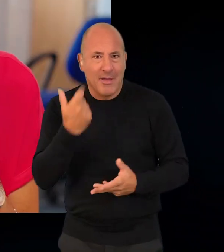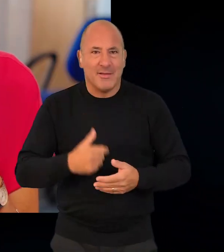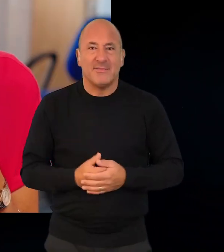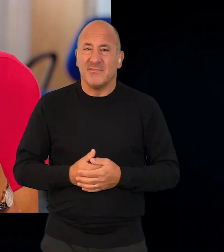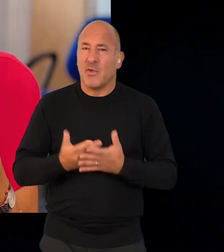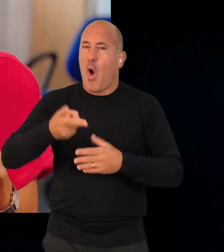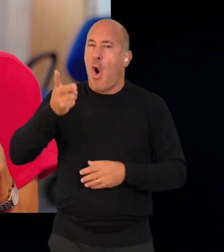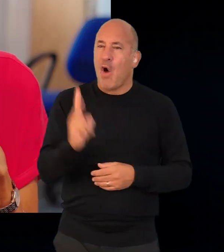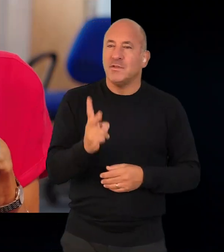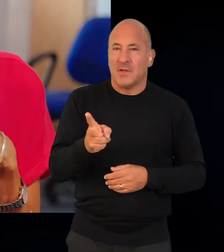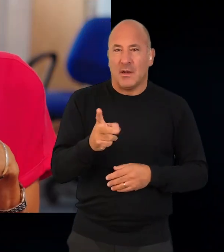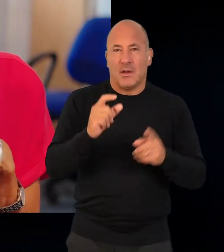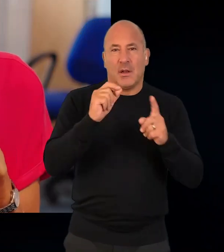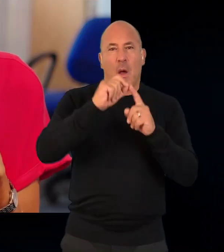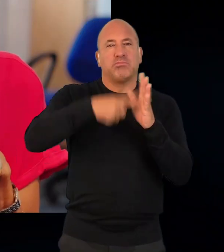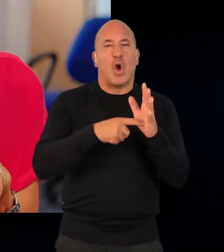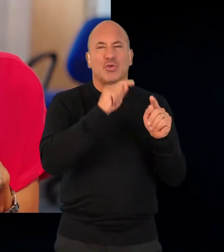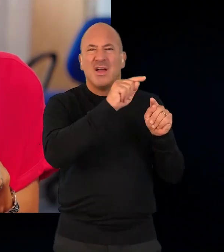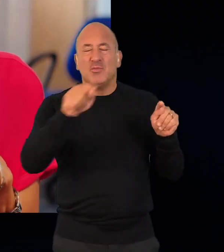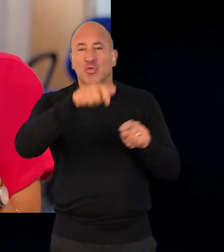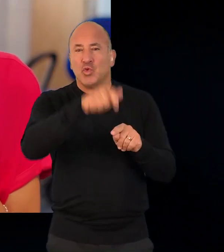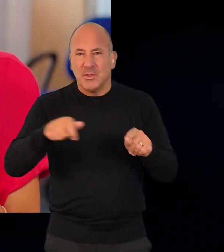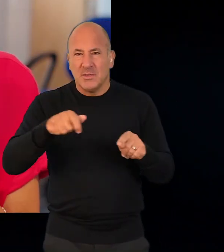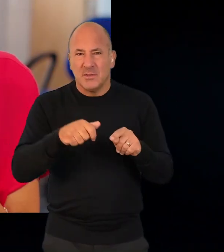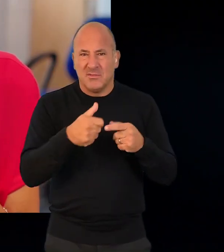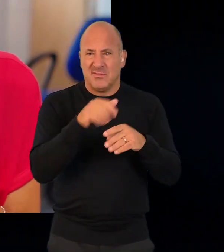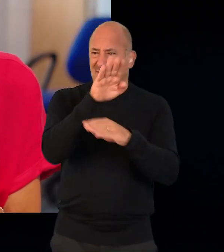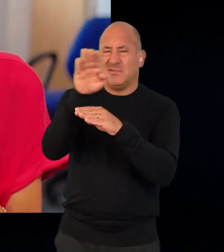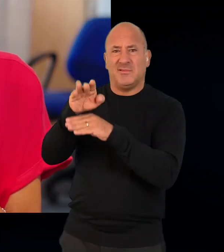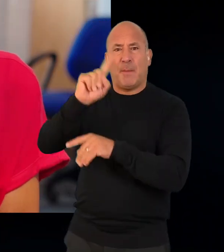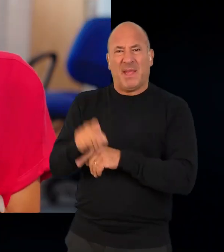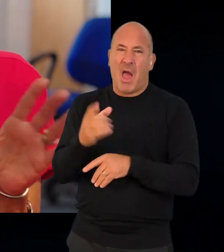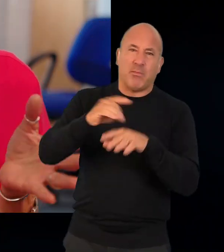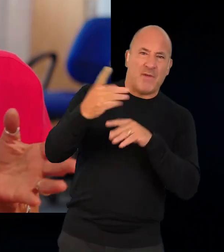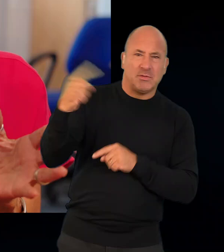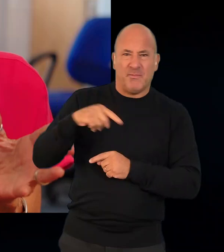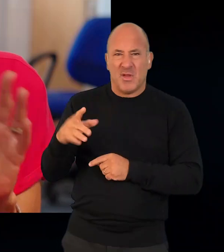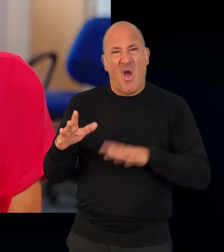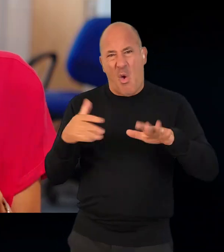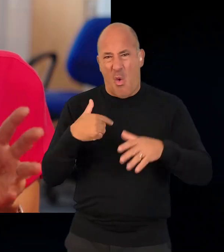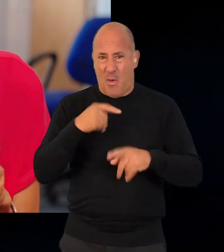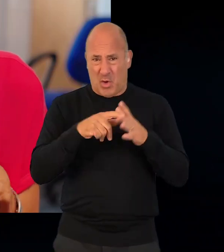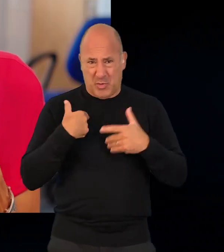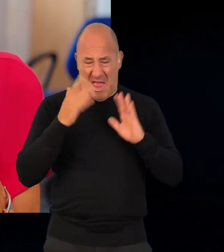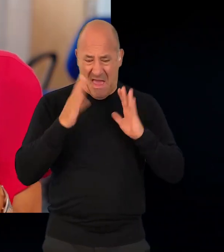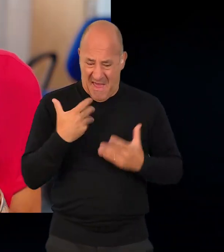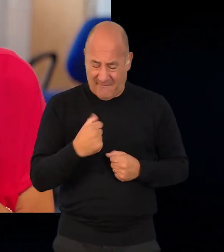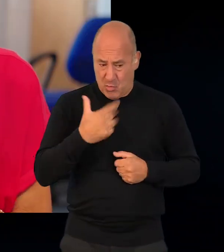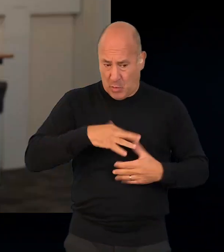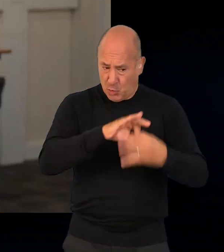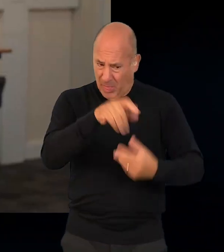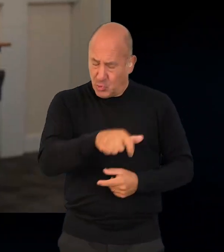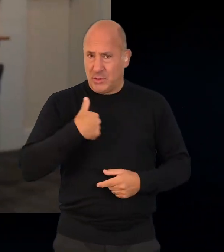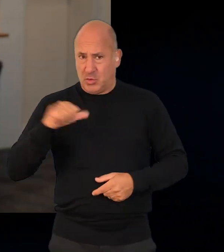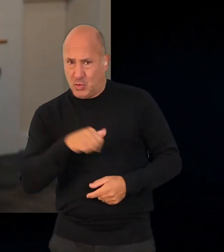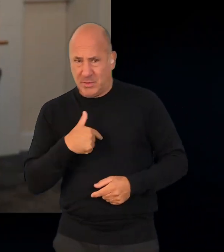Quite often with a lot of projects with students, when external people come in, external professionals, they go, oh, we've got this project we want to do with your students. It's very